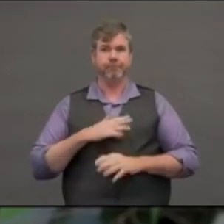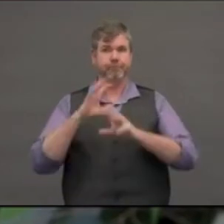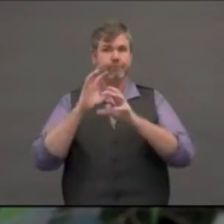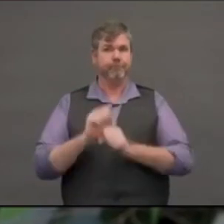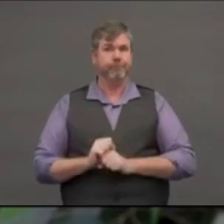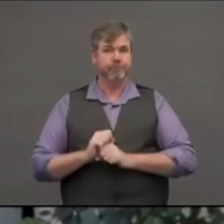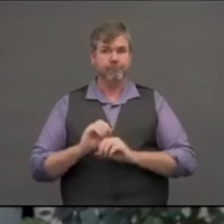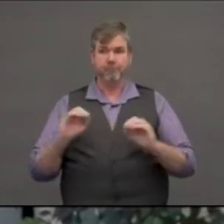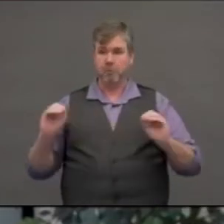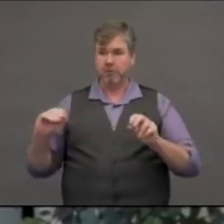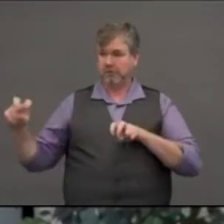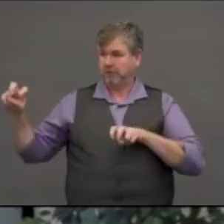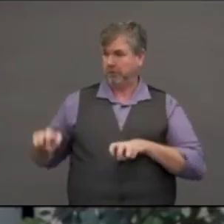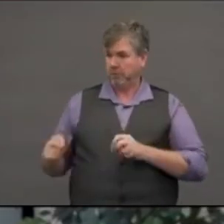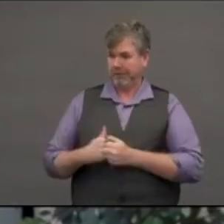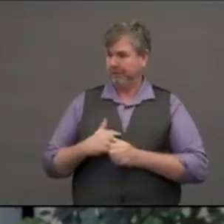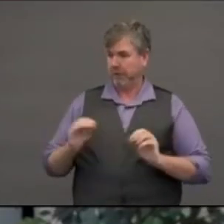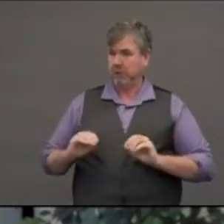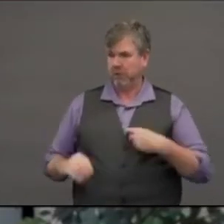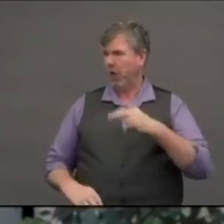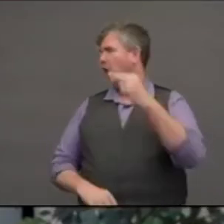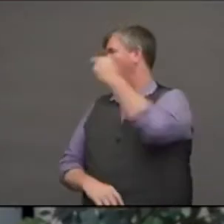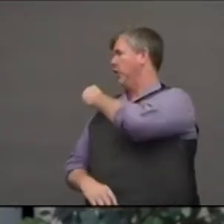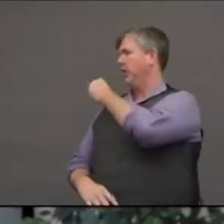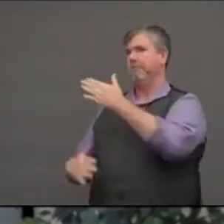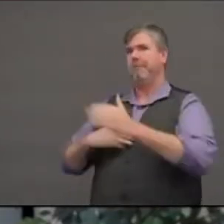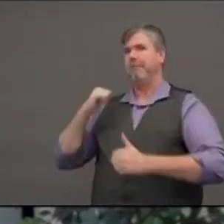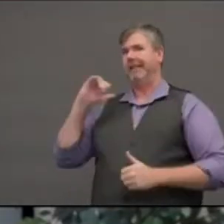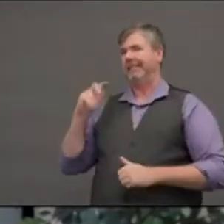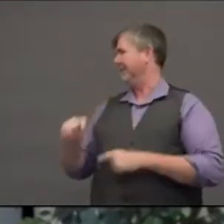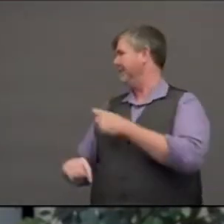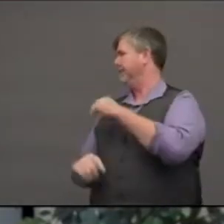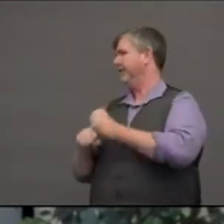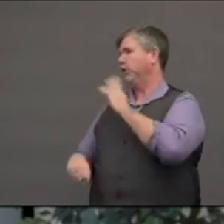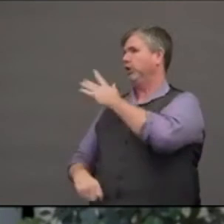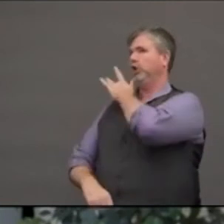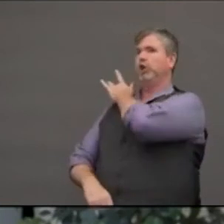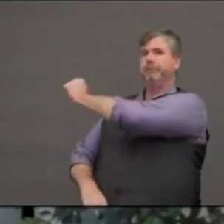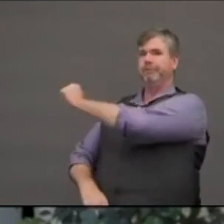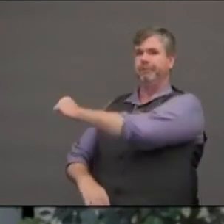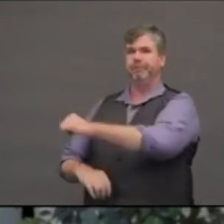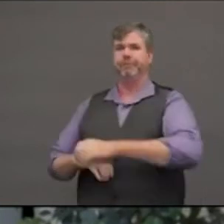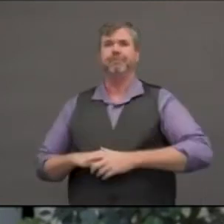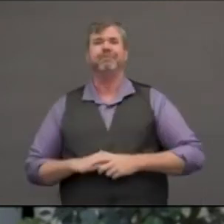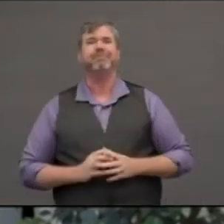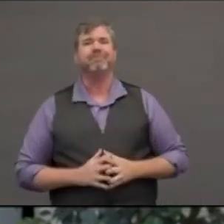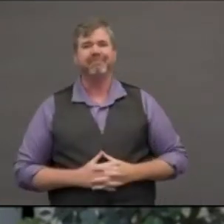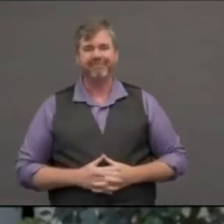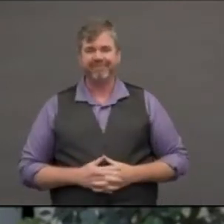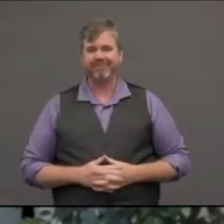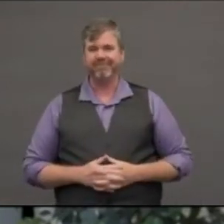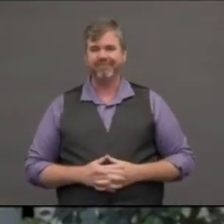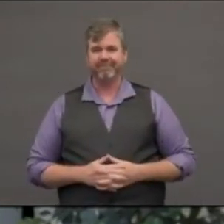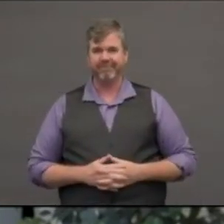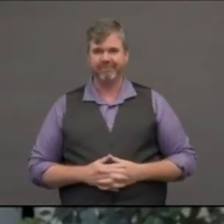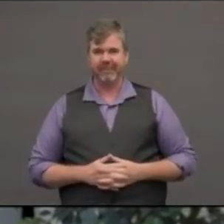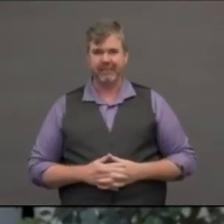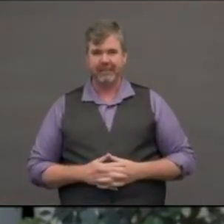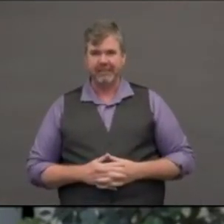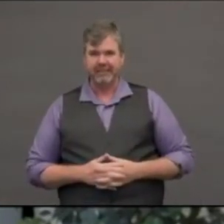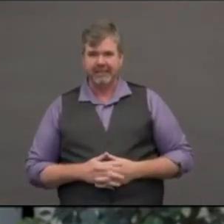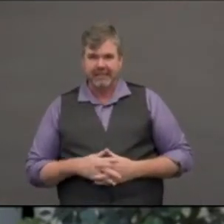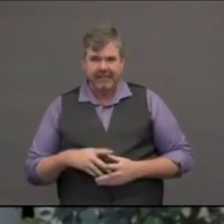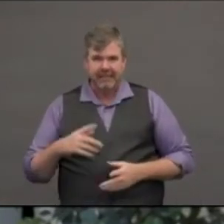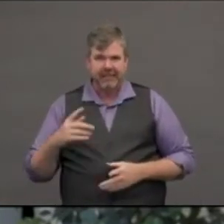seat. I check my back seat just in case, make sure nobody is in there. Somebody snuck in. Yeah.